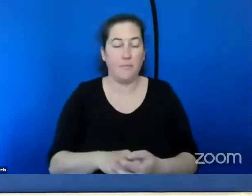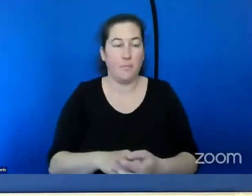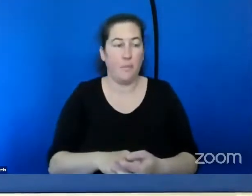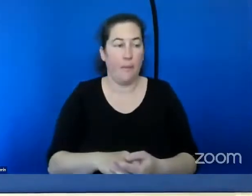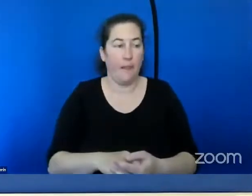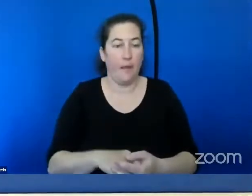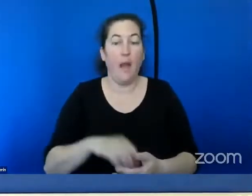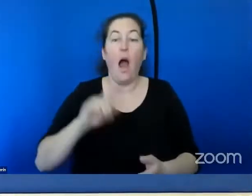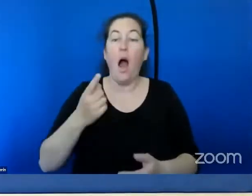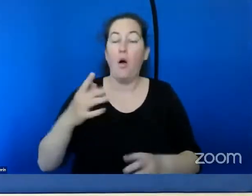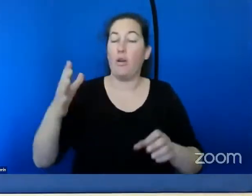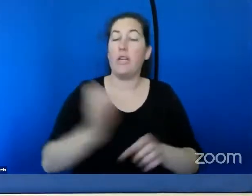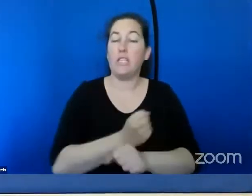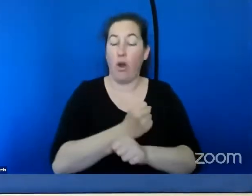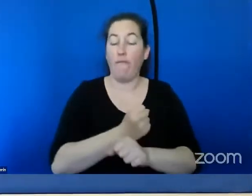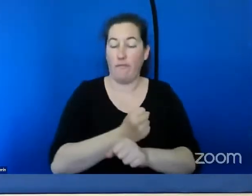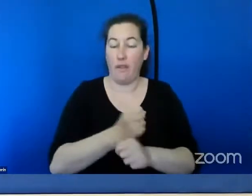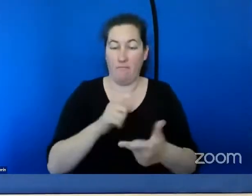tip.